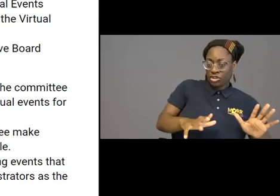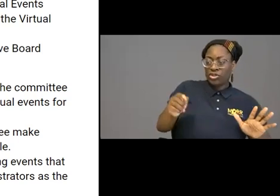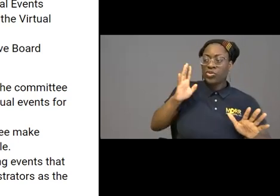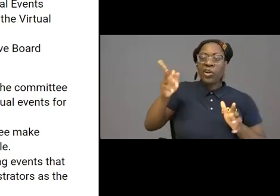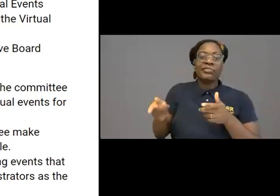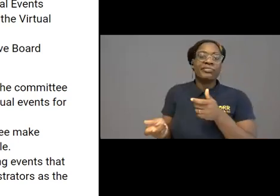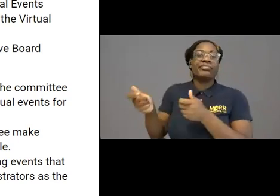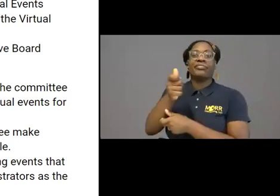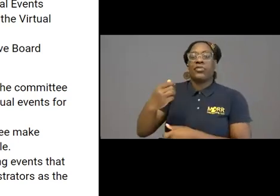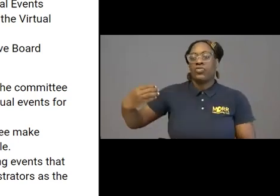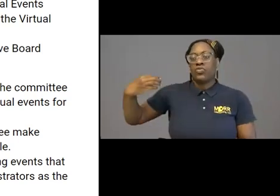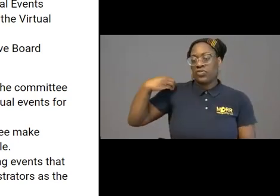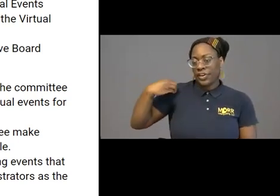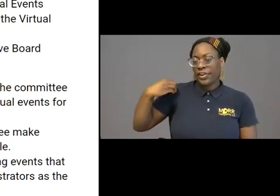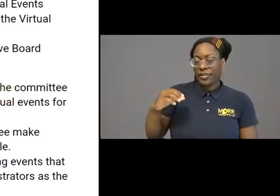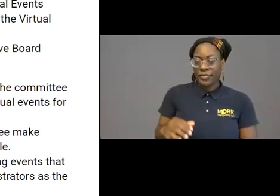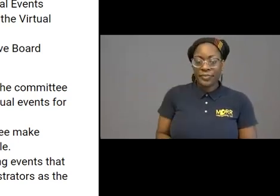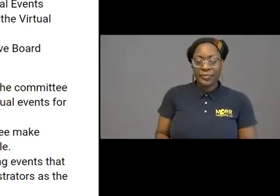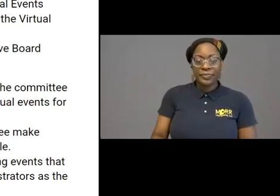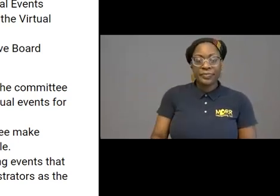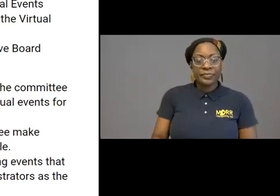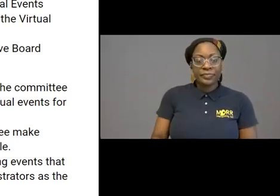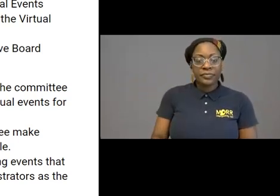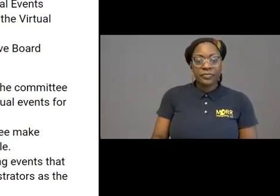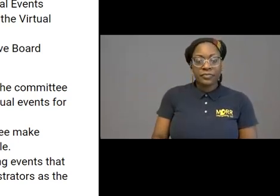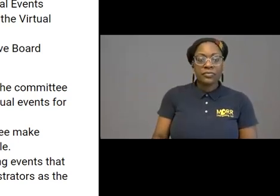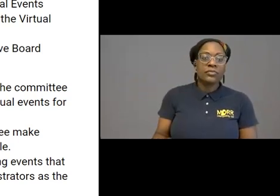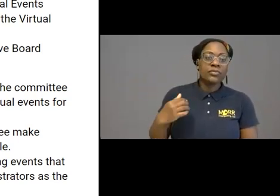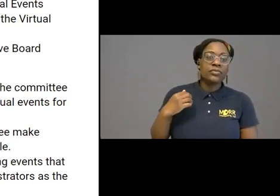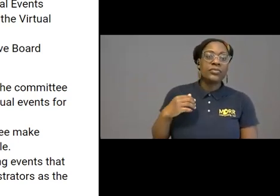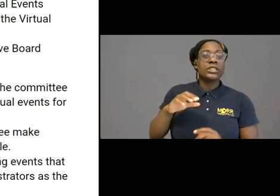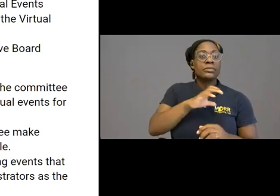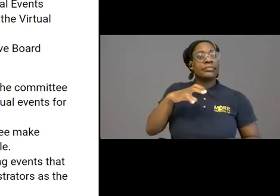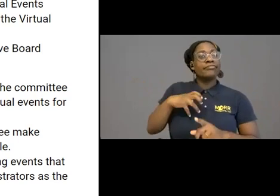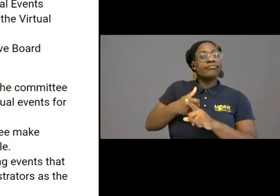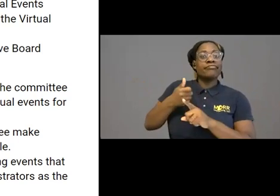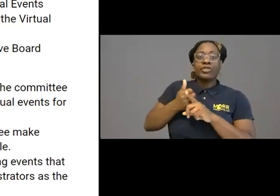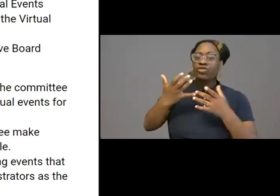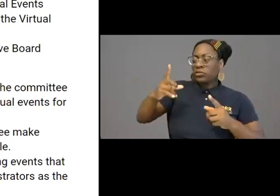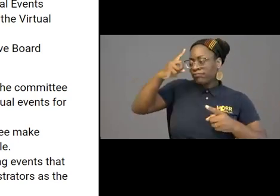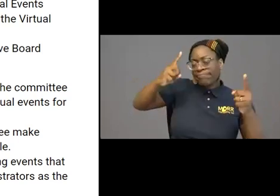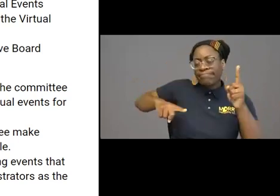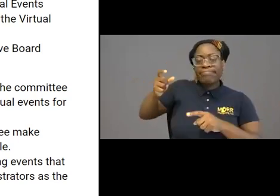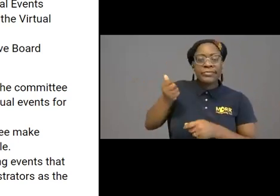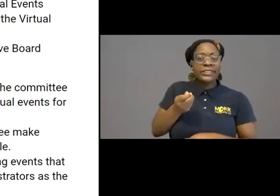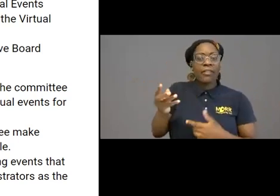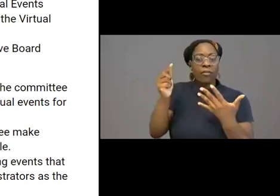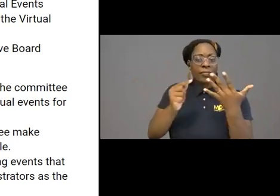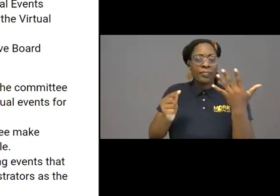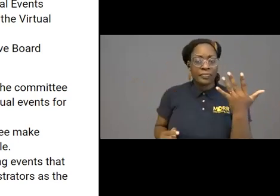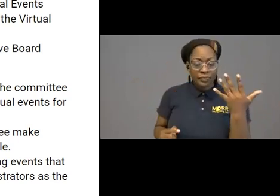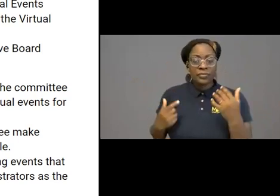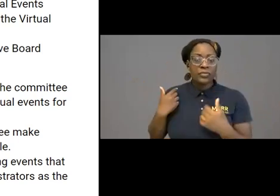to plan and host the quarterly webinars and also come up with some other unique events. We're really open to